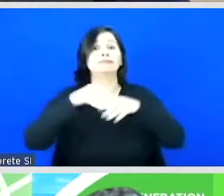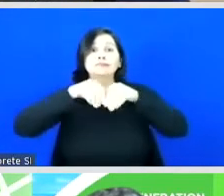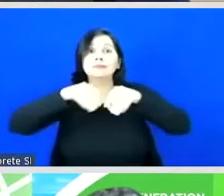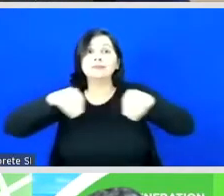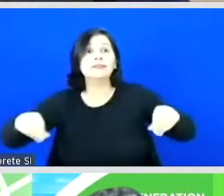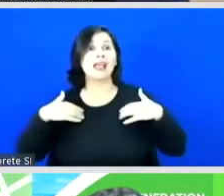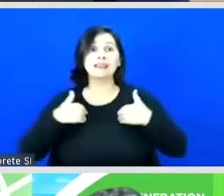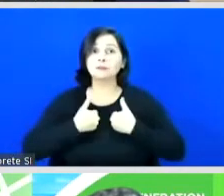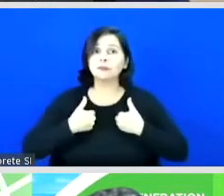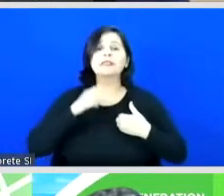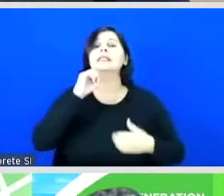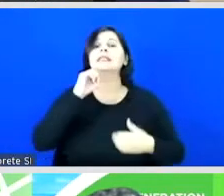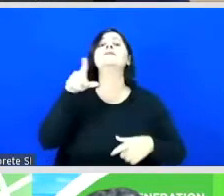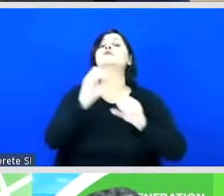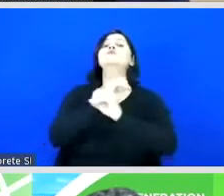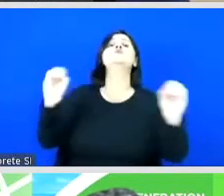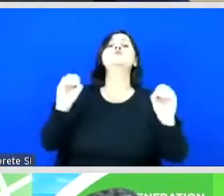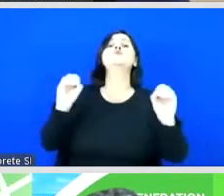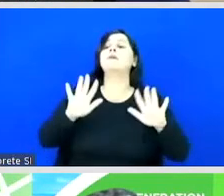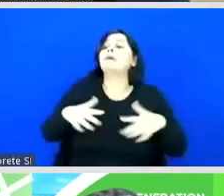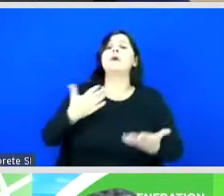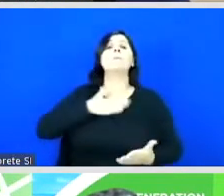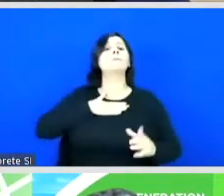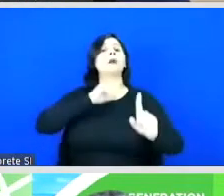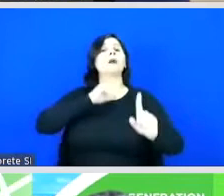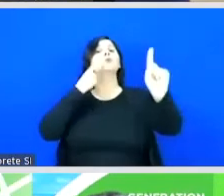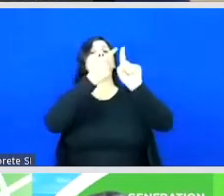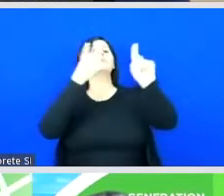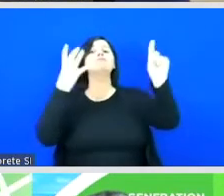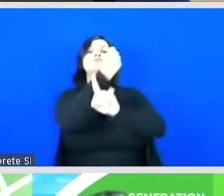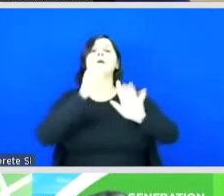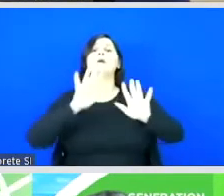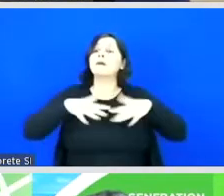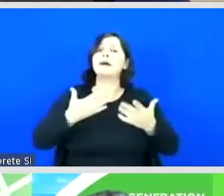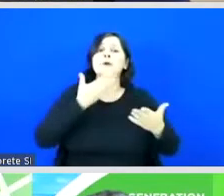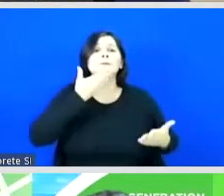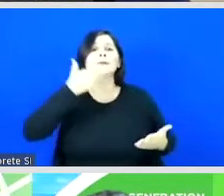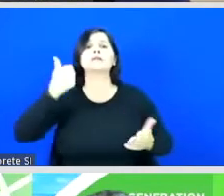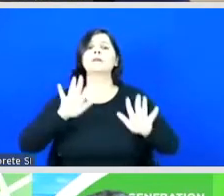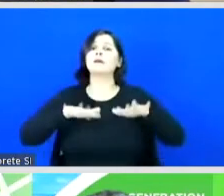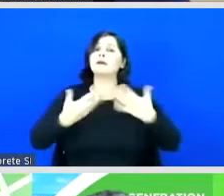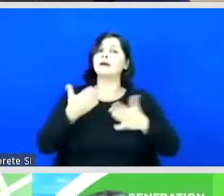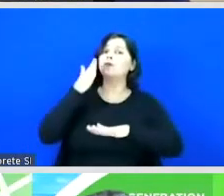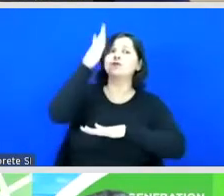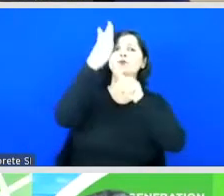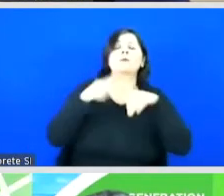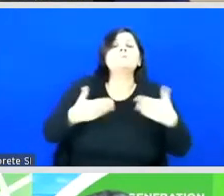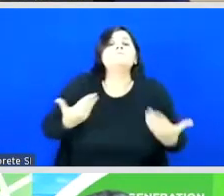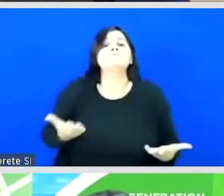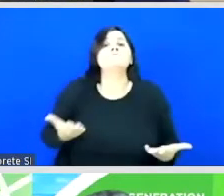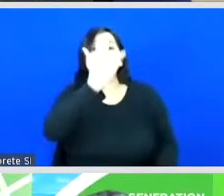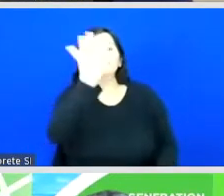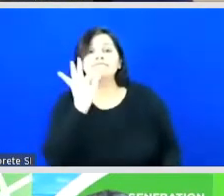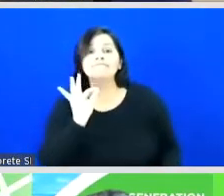social impact targets either. But gender equality is